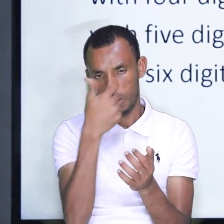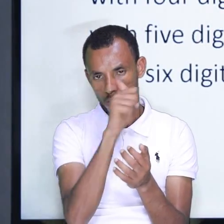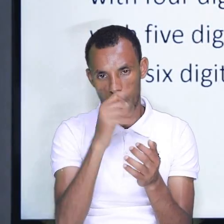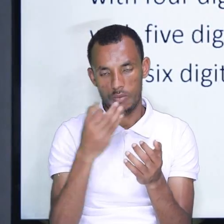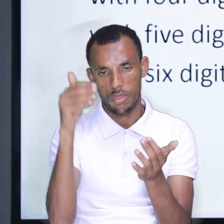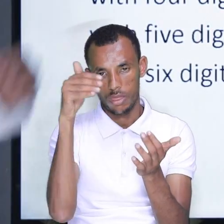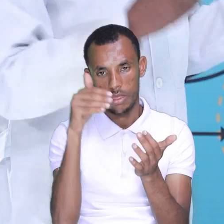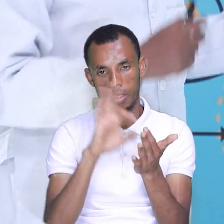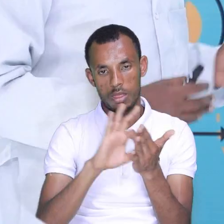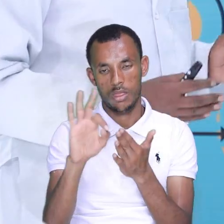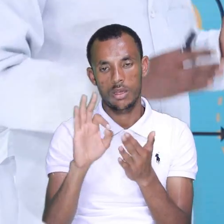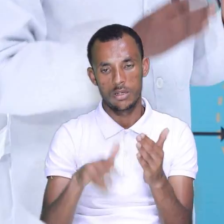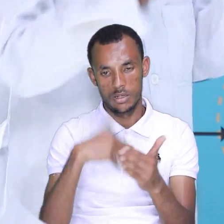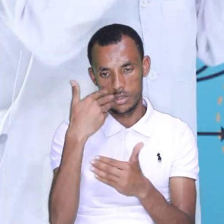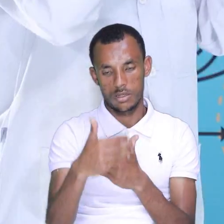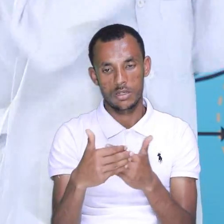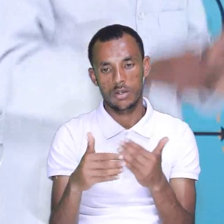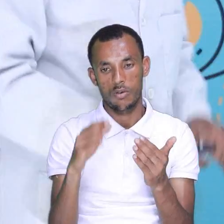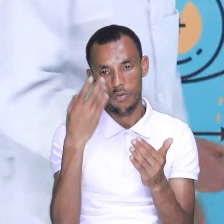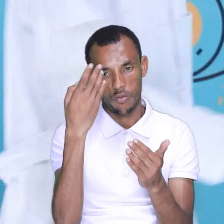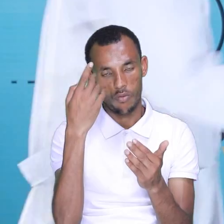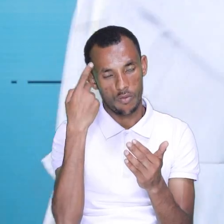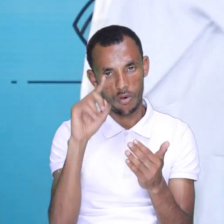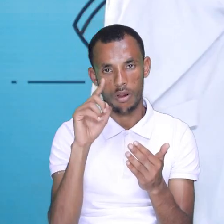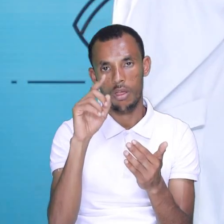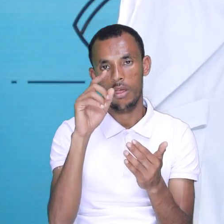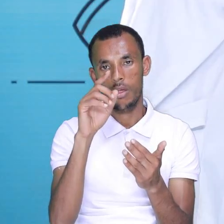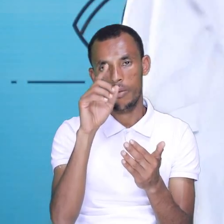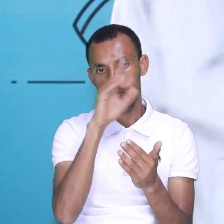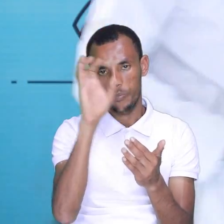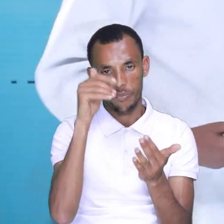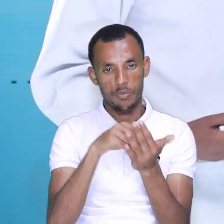digits. Then, for 10,000 place 10,